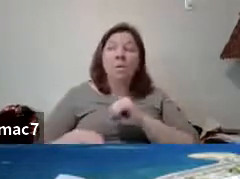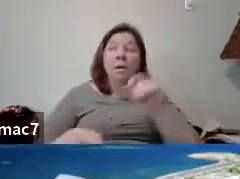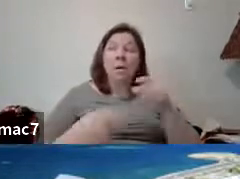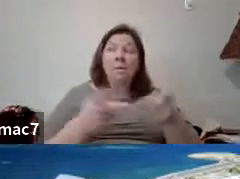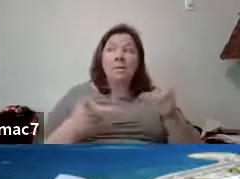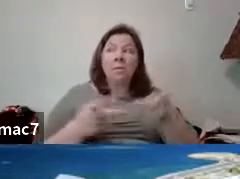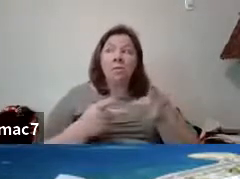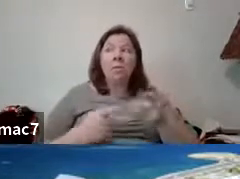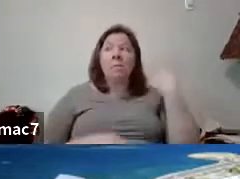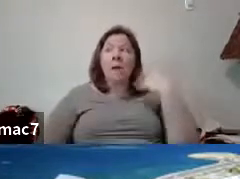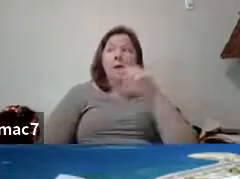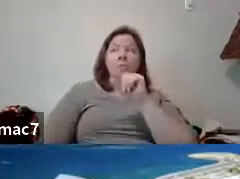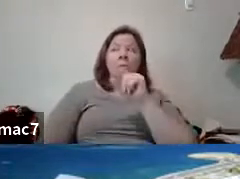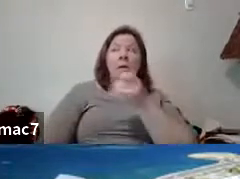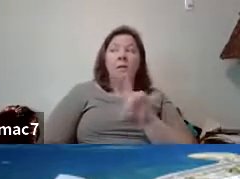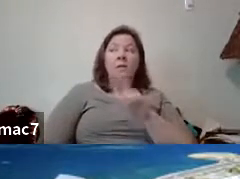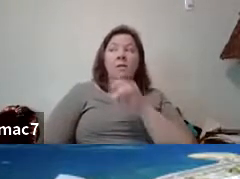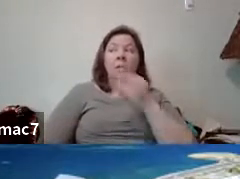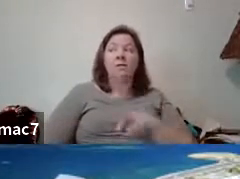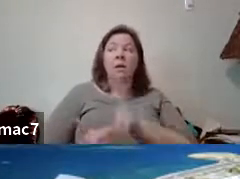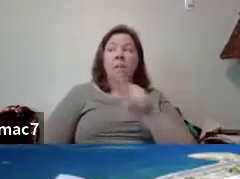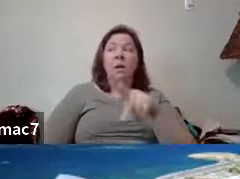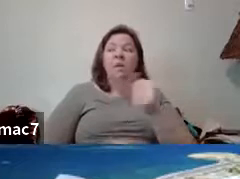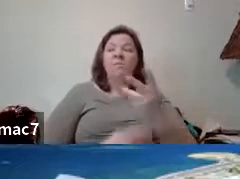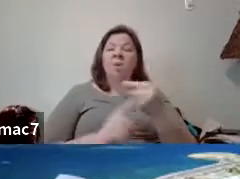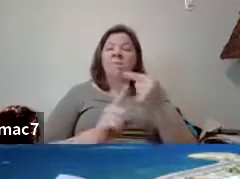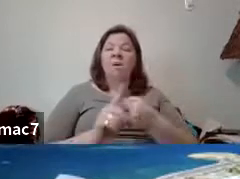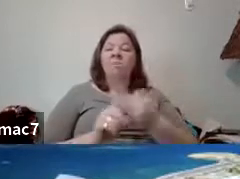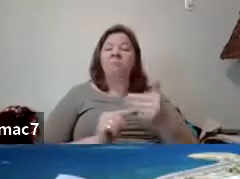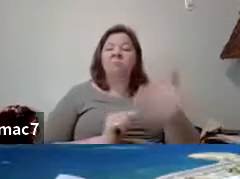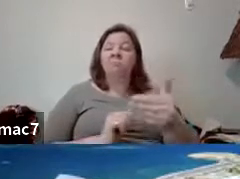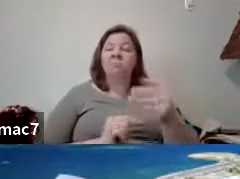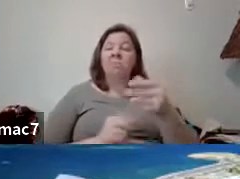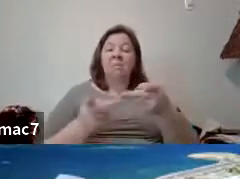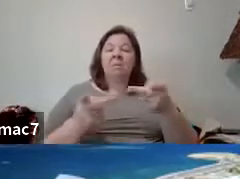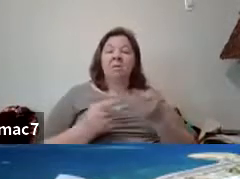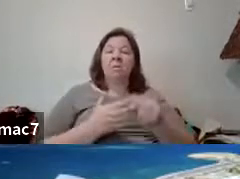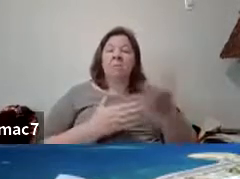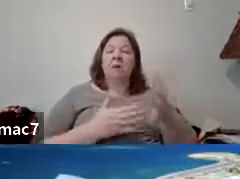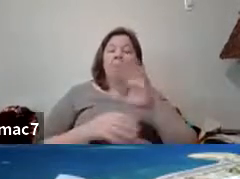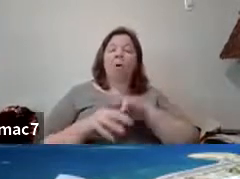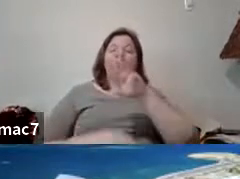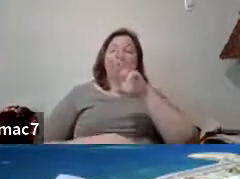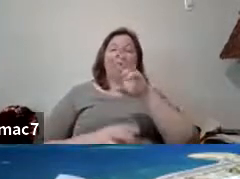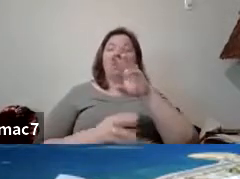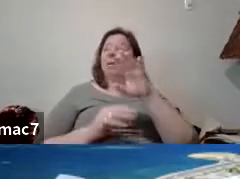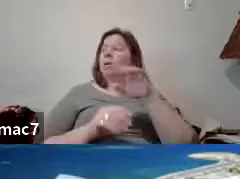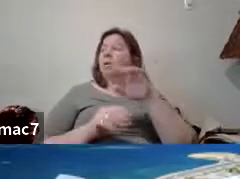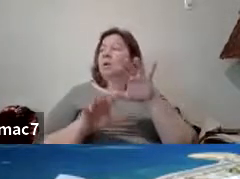in 2018 when we signed up, but maybe just a few months, and it will position you on the worldwide pay